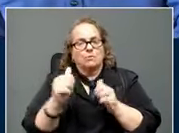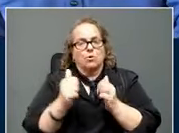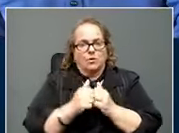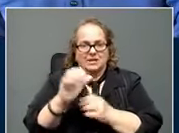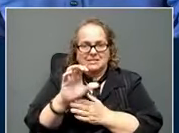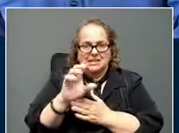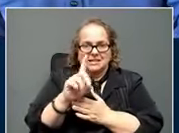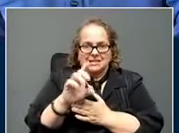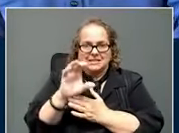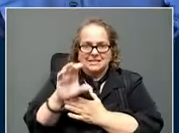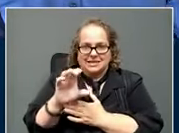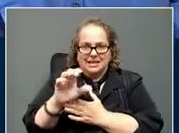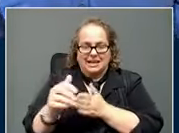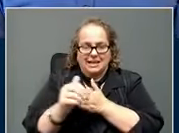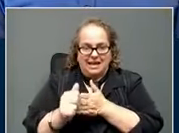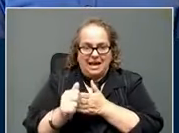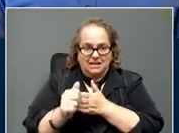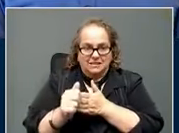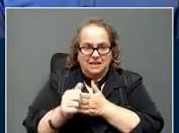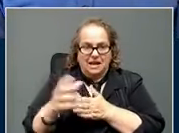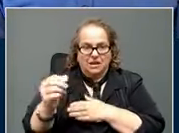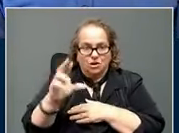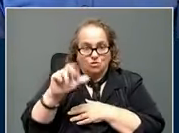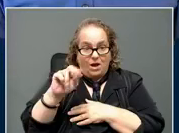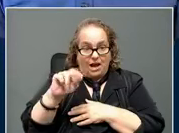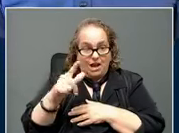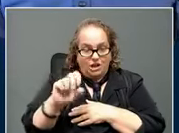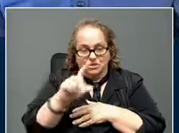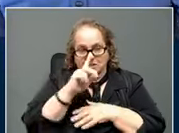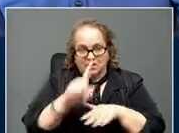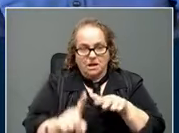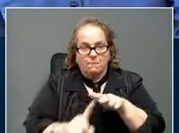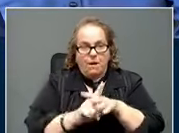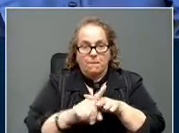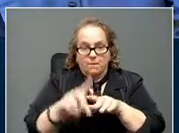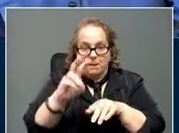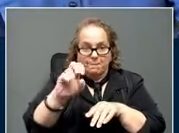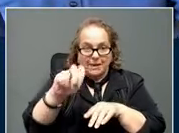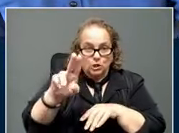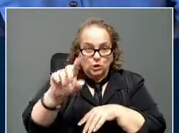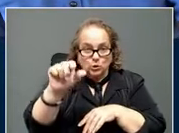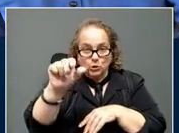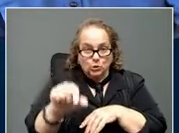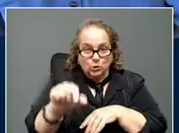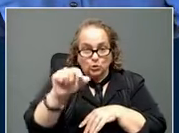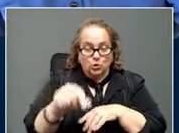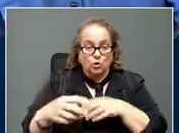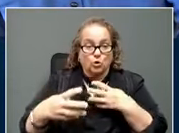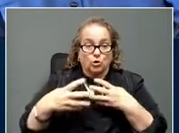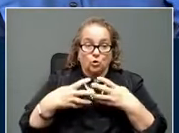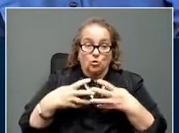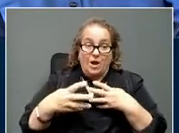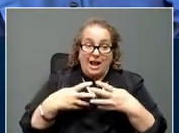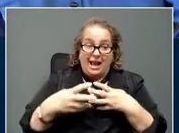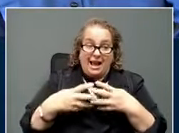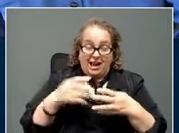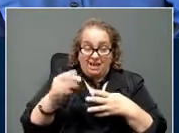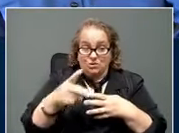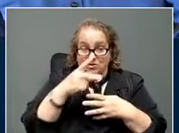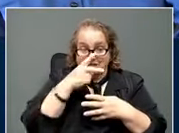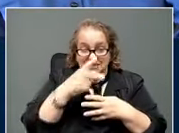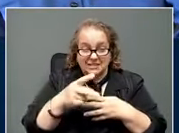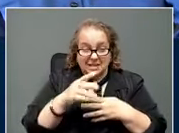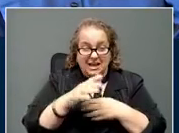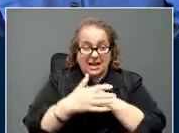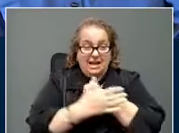and the ranges are shown in a pop-up menu over there. The gray areas, if you see the counties that are